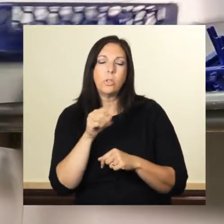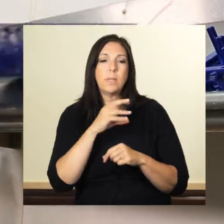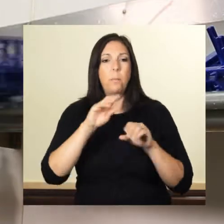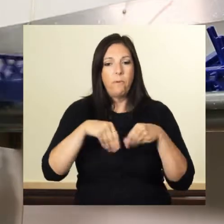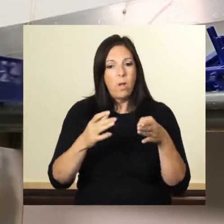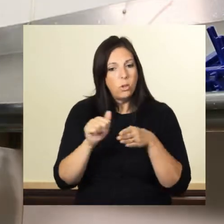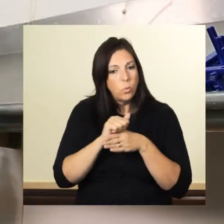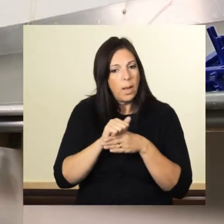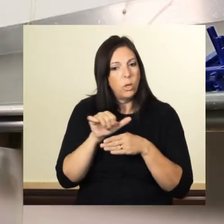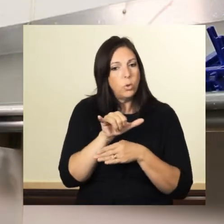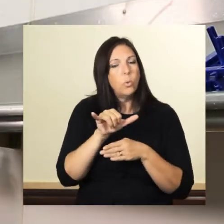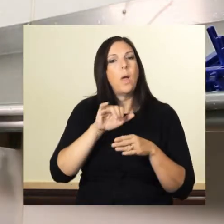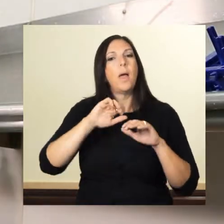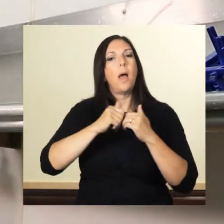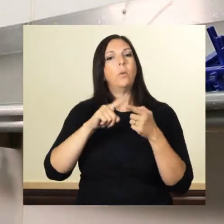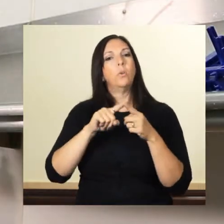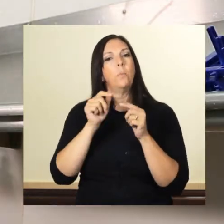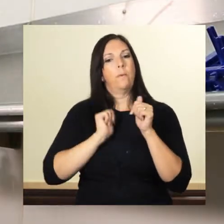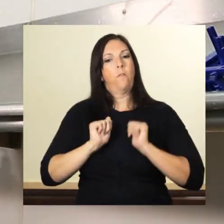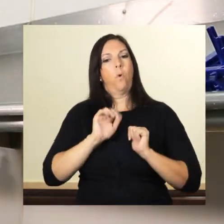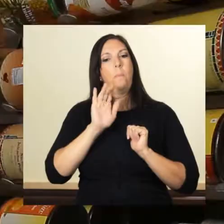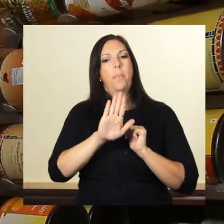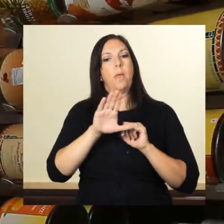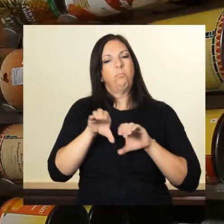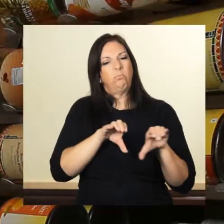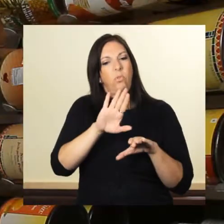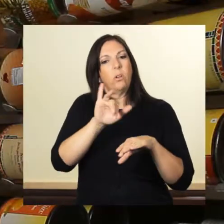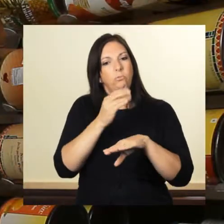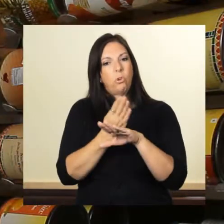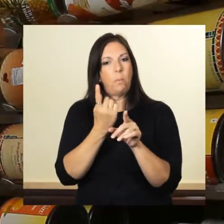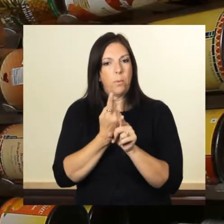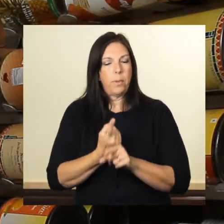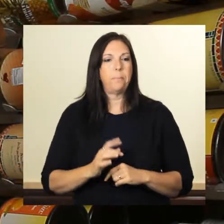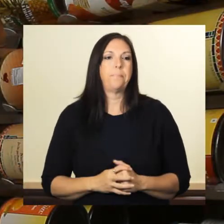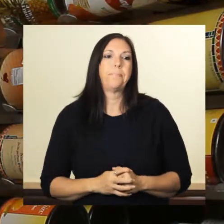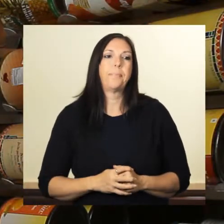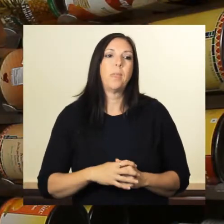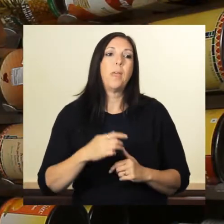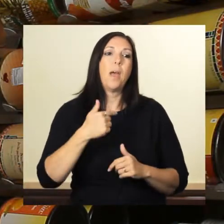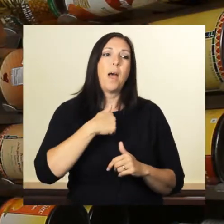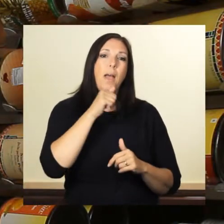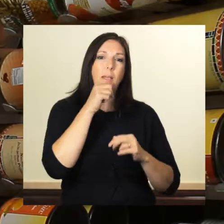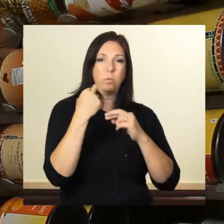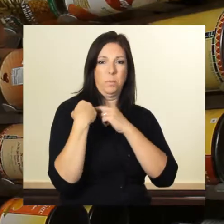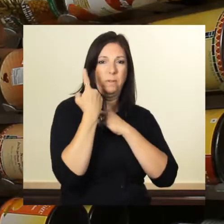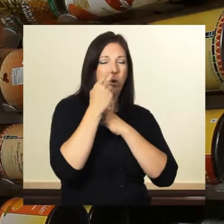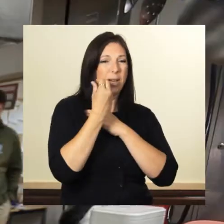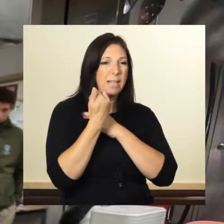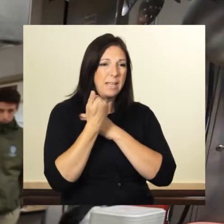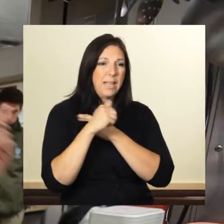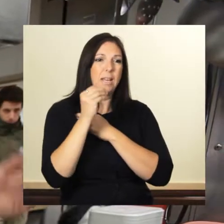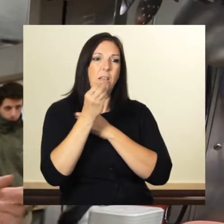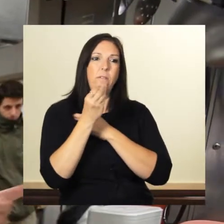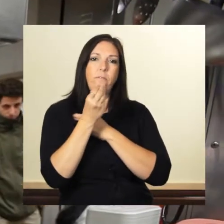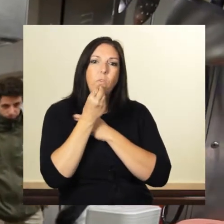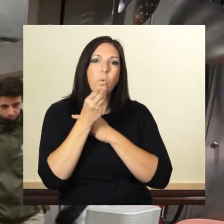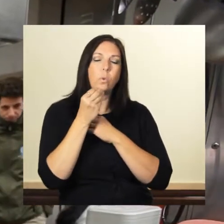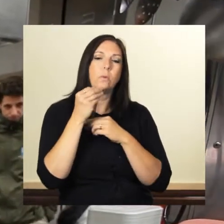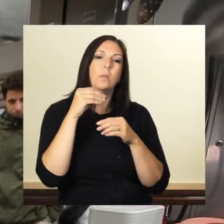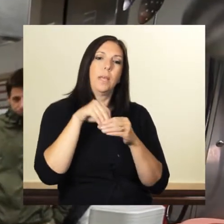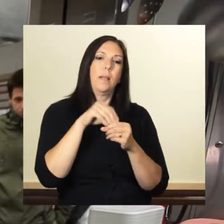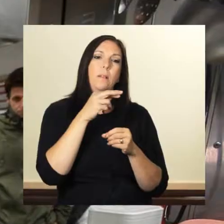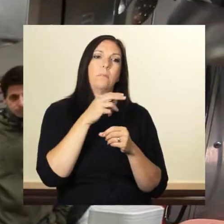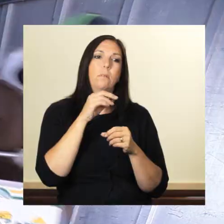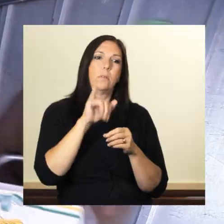provide training on how to perform jobs correctly as the person in charge I'm responsible for all the food safety and sanitation in the department